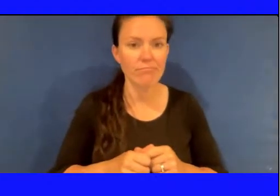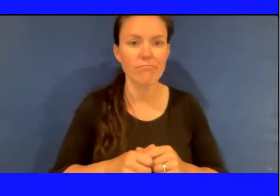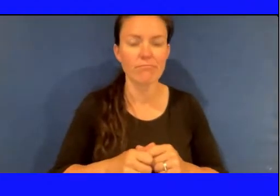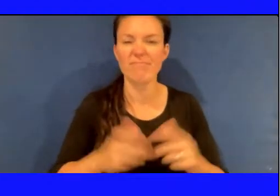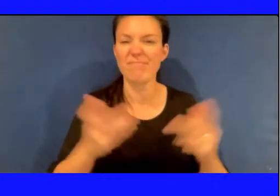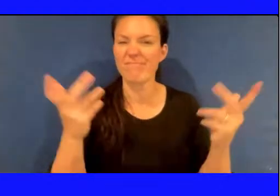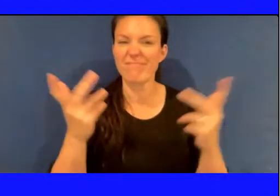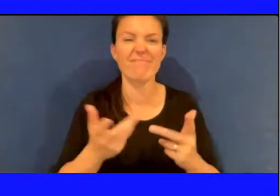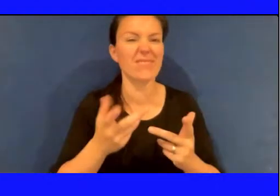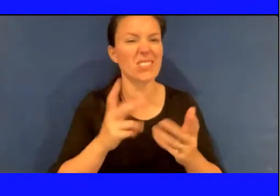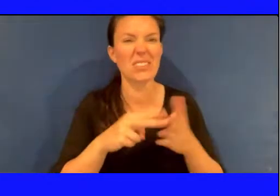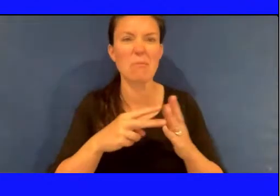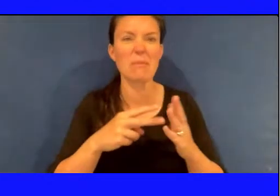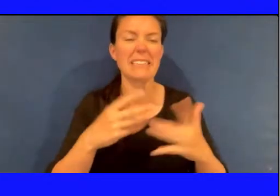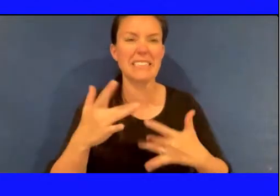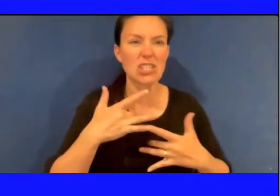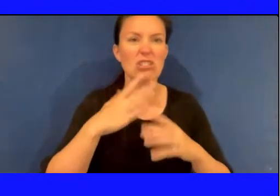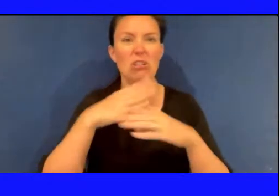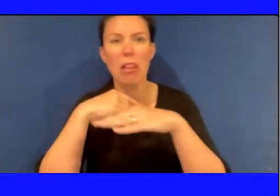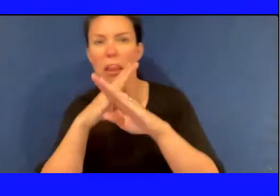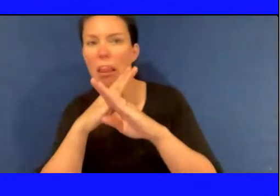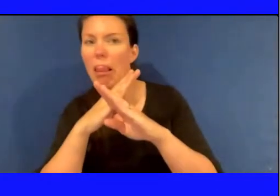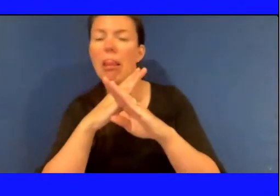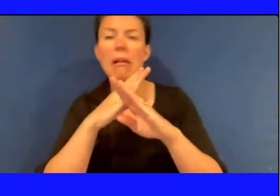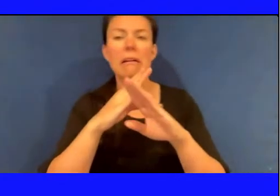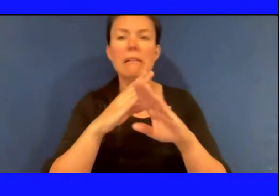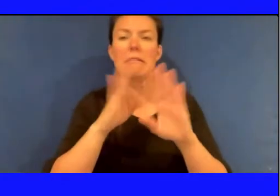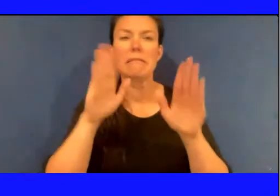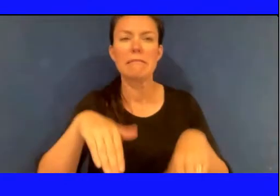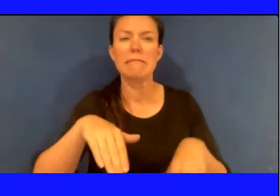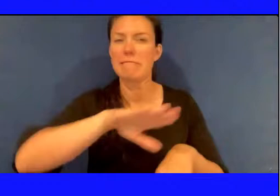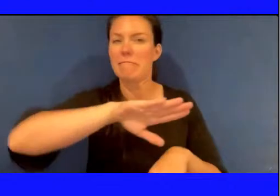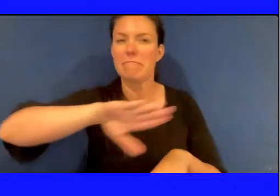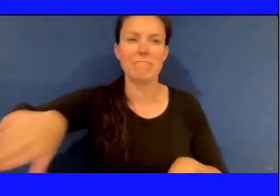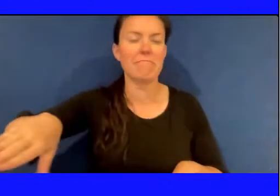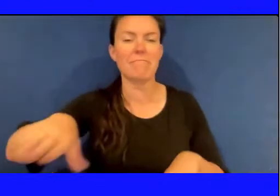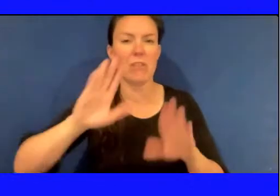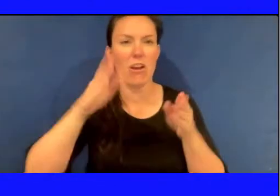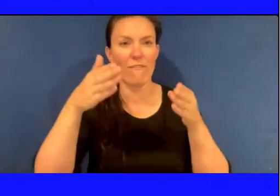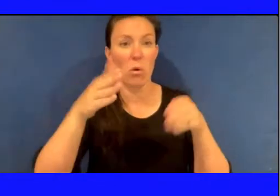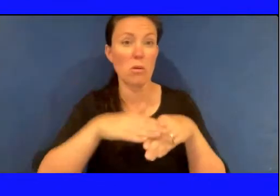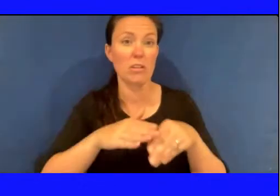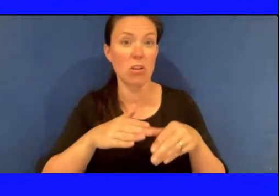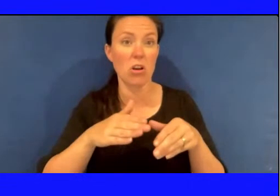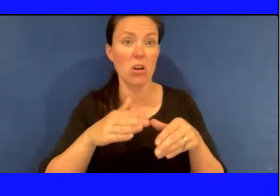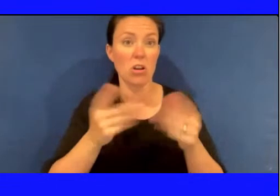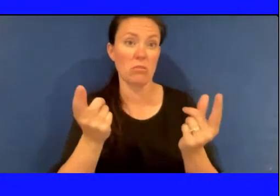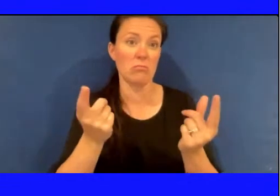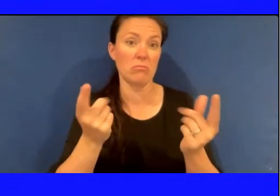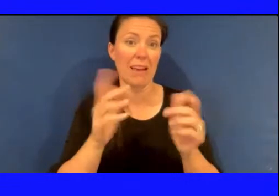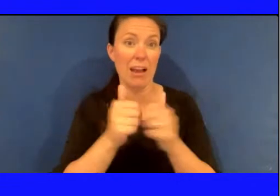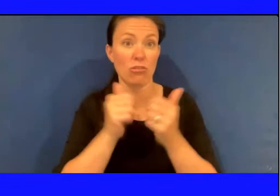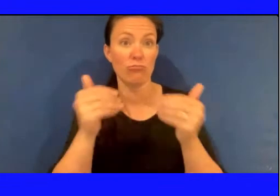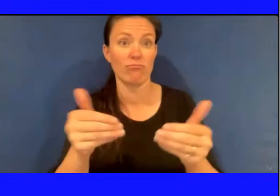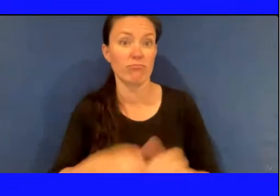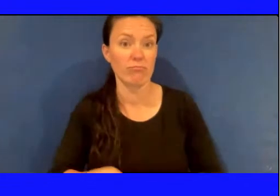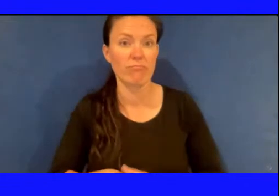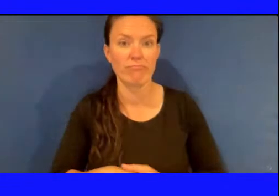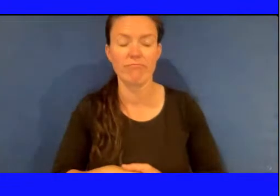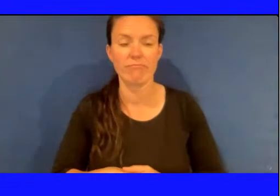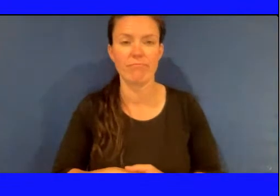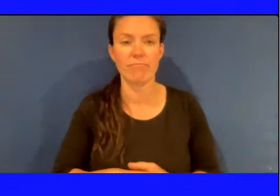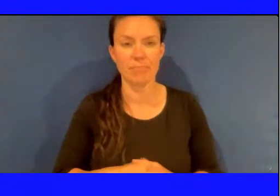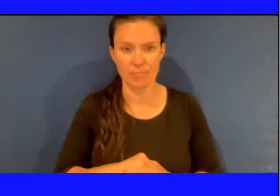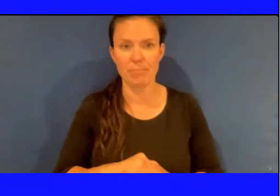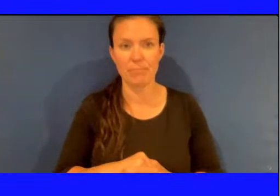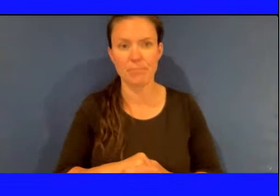the constraints really contain our enthusiasm for what we could build there. Next slide, please. So just to orient you,